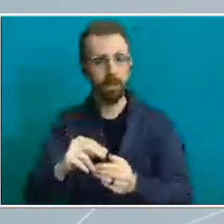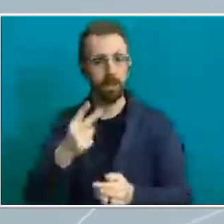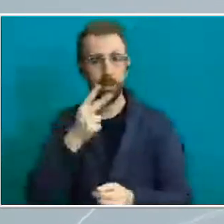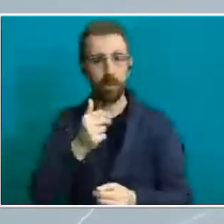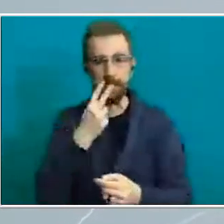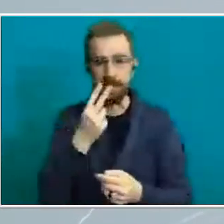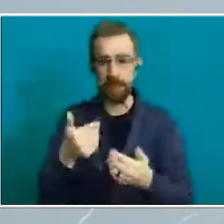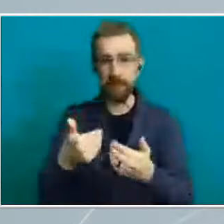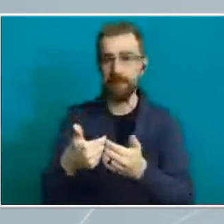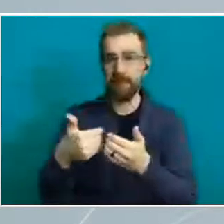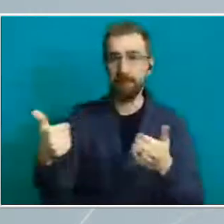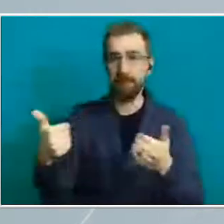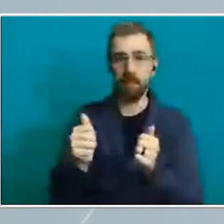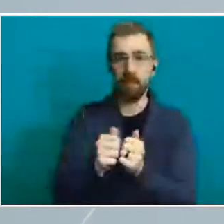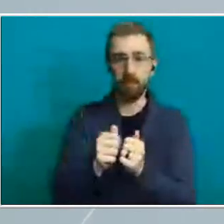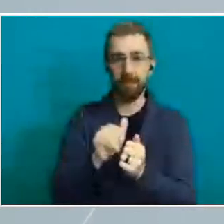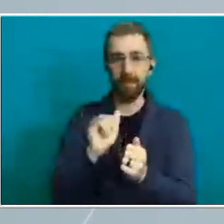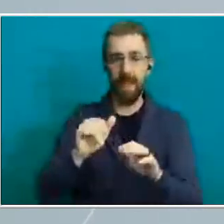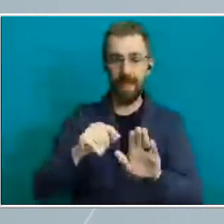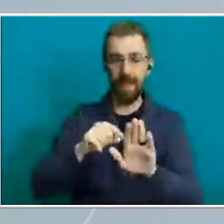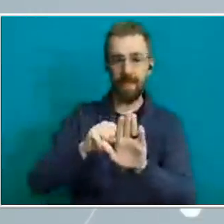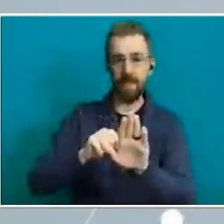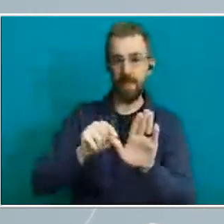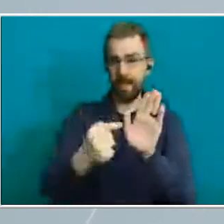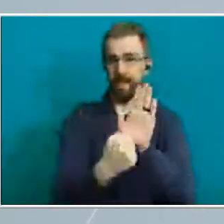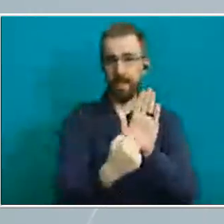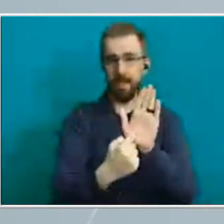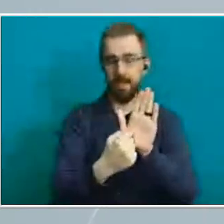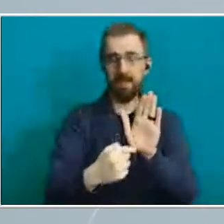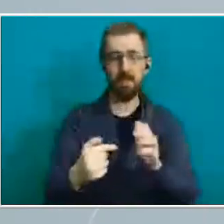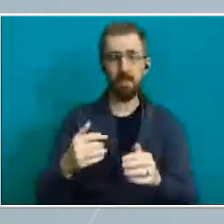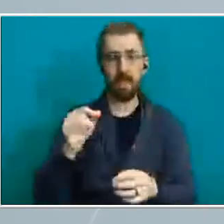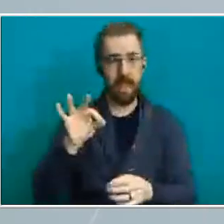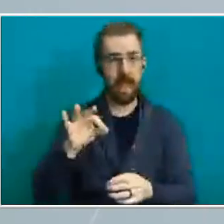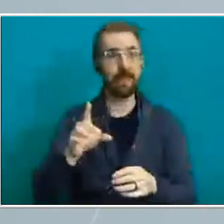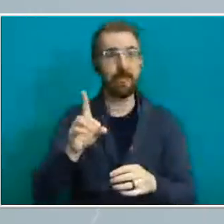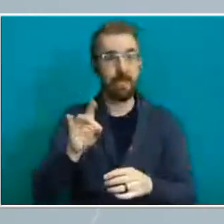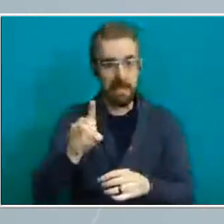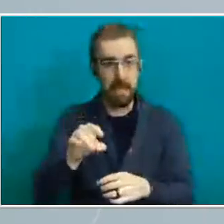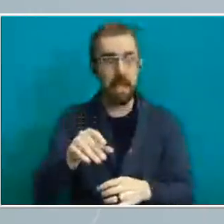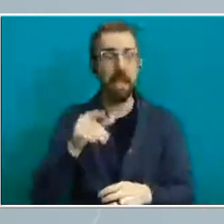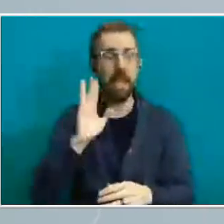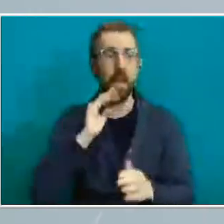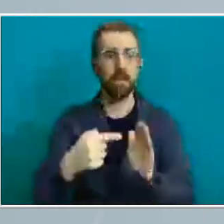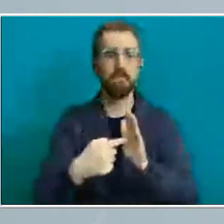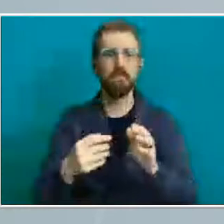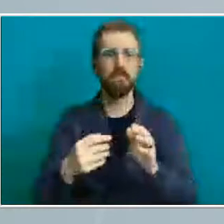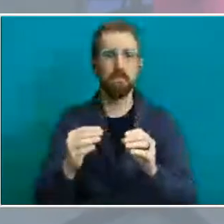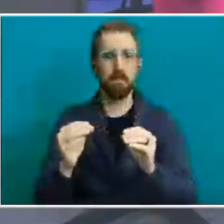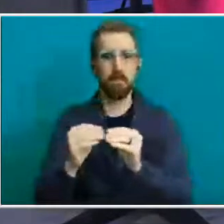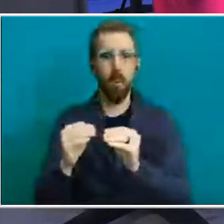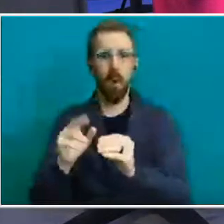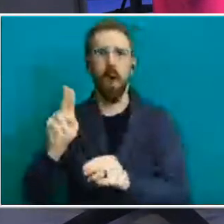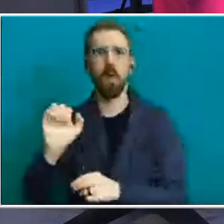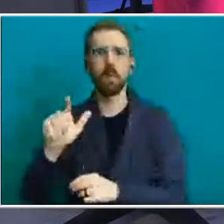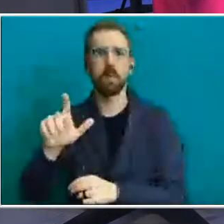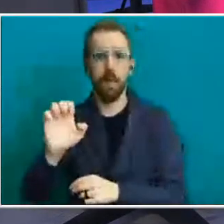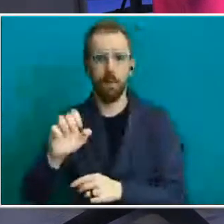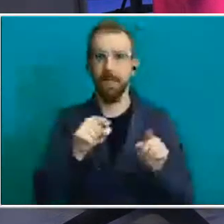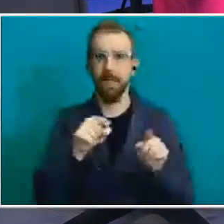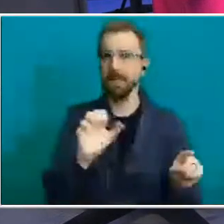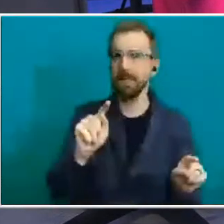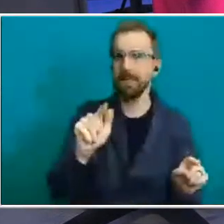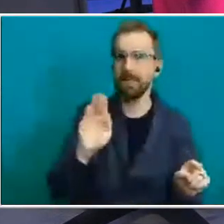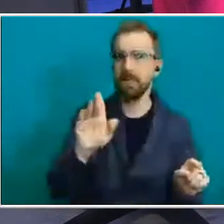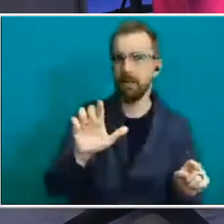second metatarsal, which is good because that would be indicative of a more stable type of an injury. Okay. So